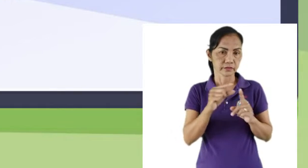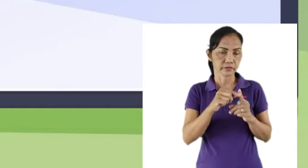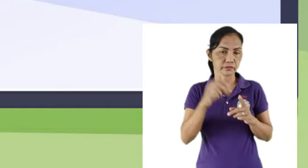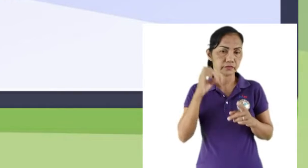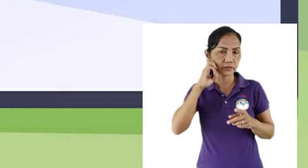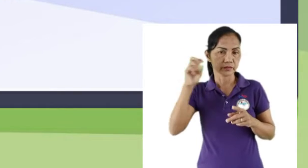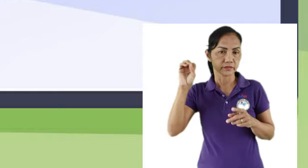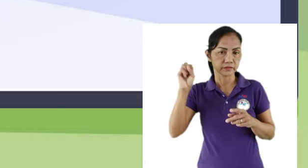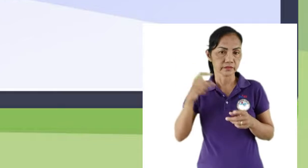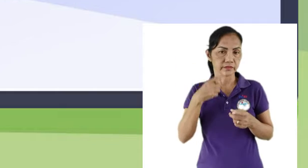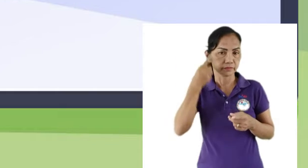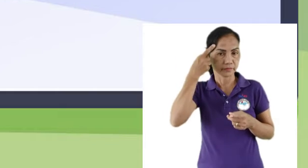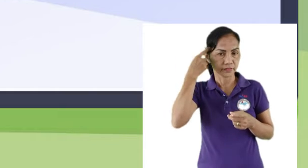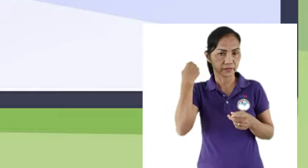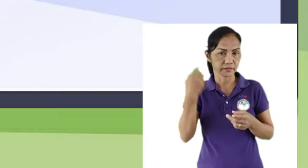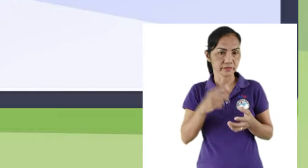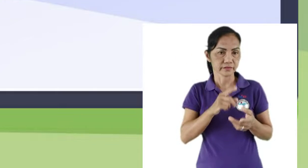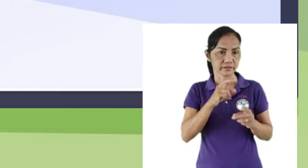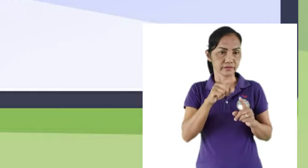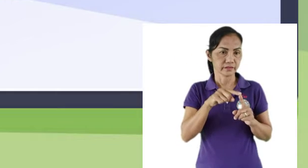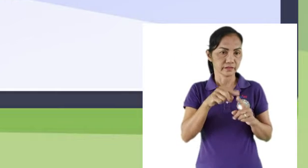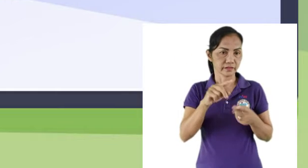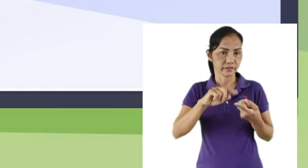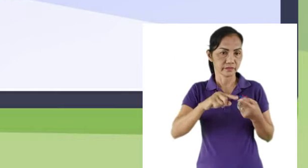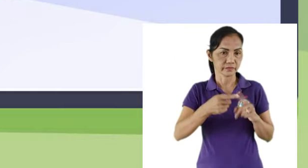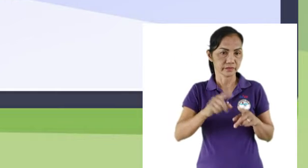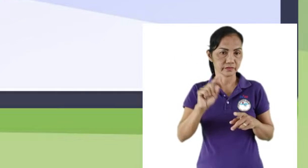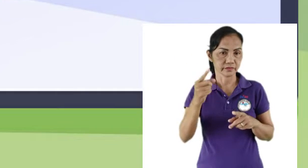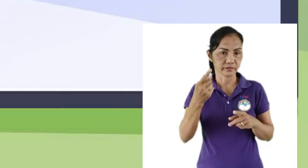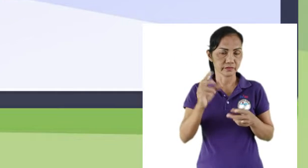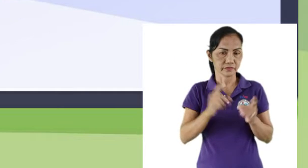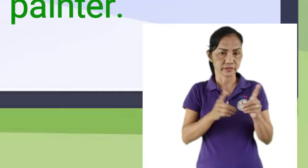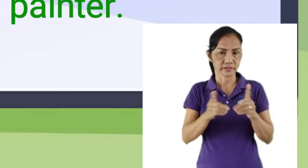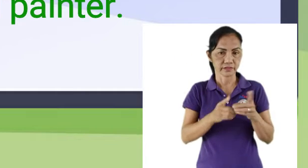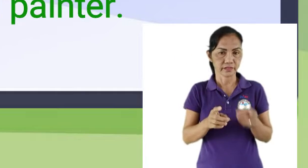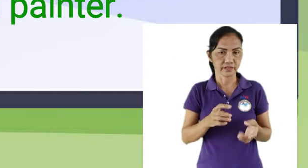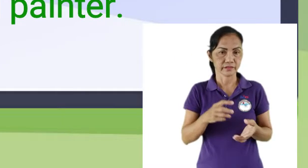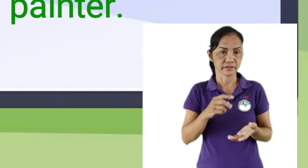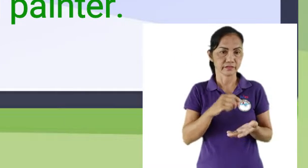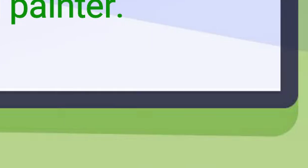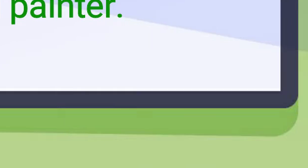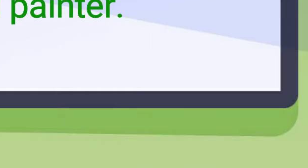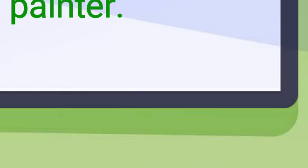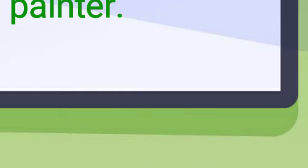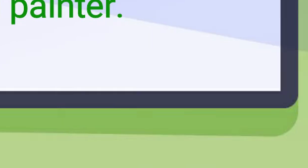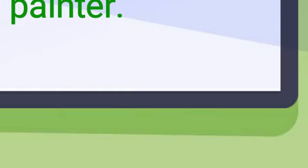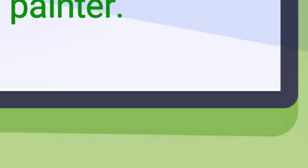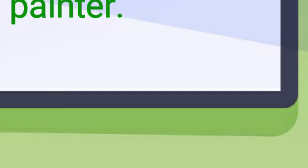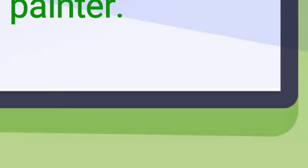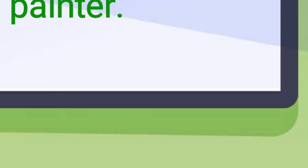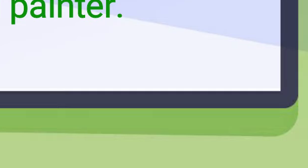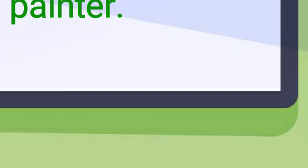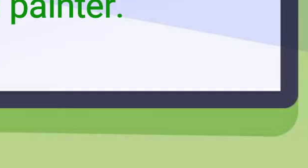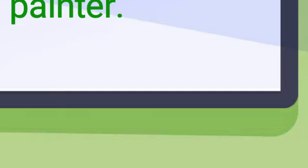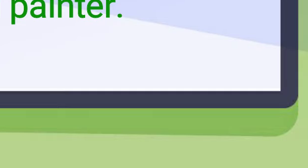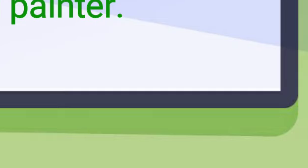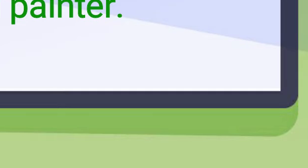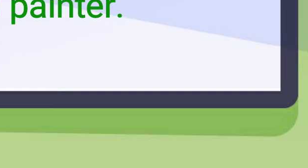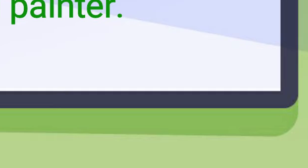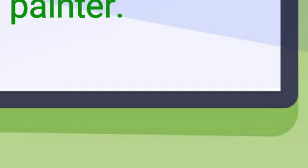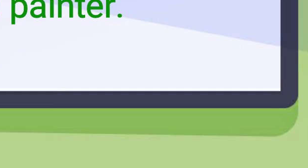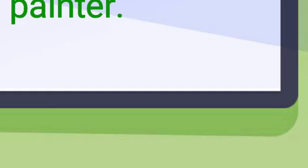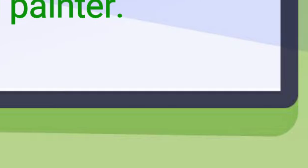is the only word described in the sentence. We may write, my friend is a dancer and good